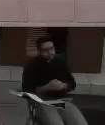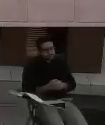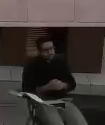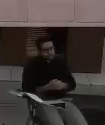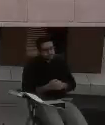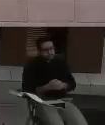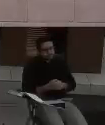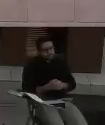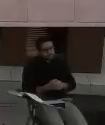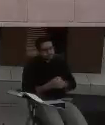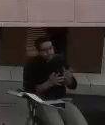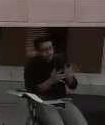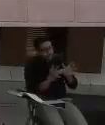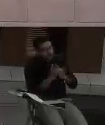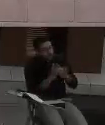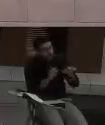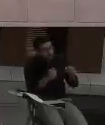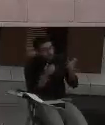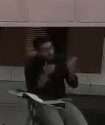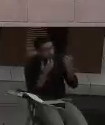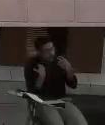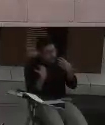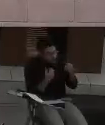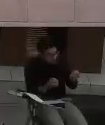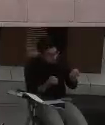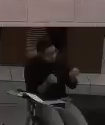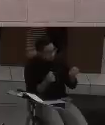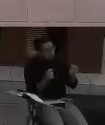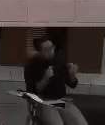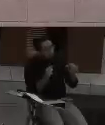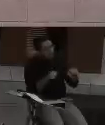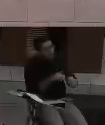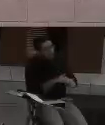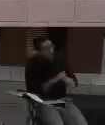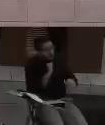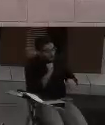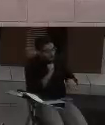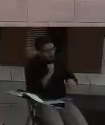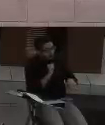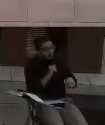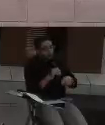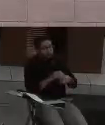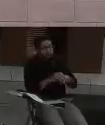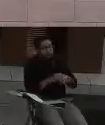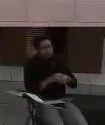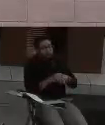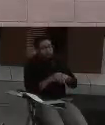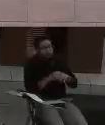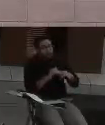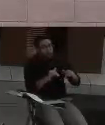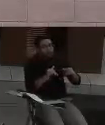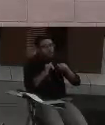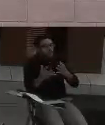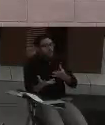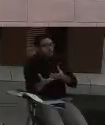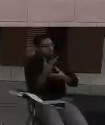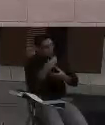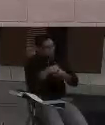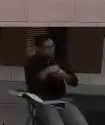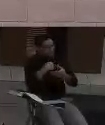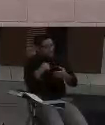his ability to call, his ability to transform, his ability to persist was grounded in his soul force,